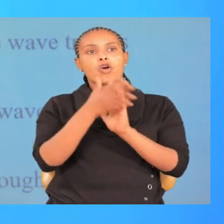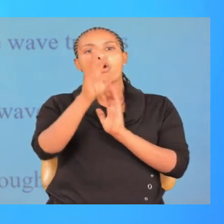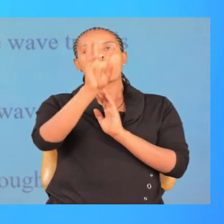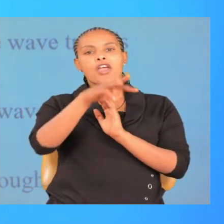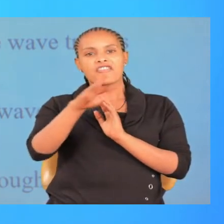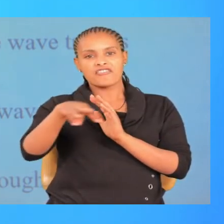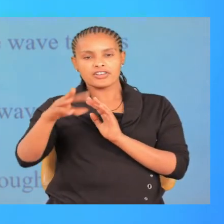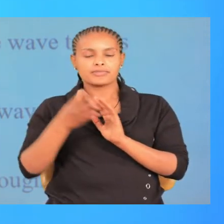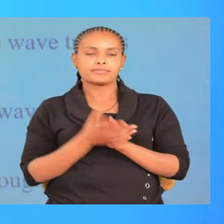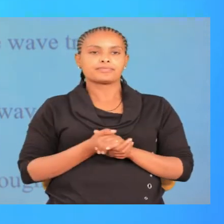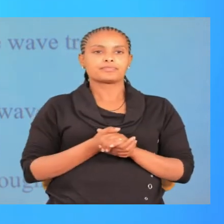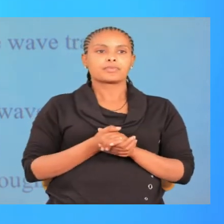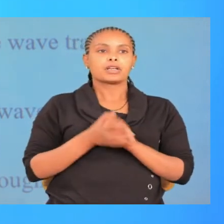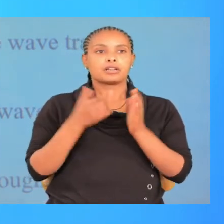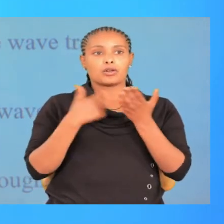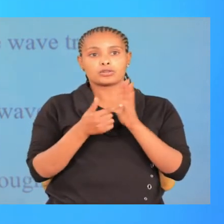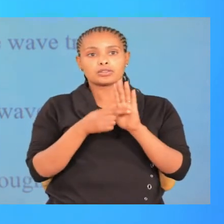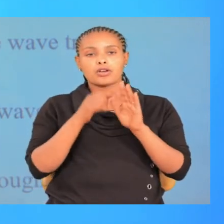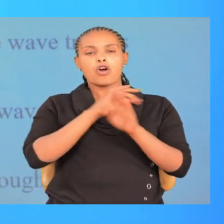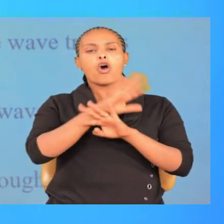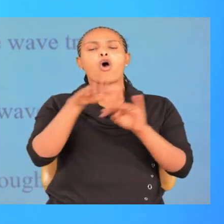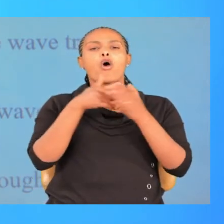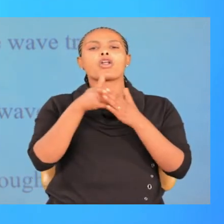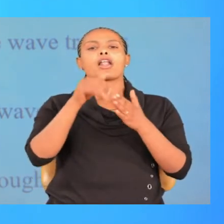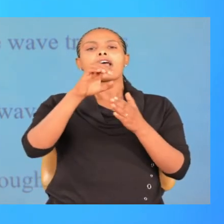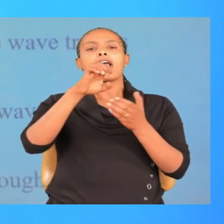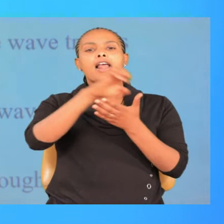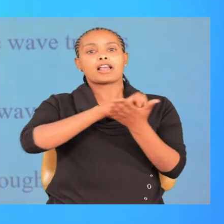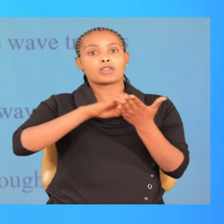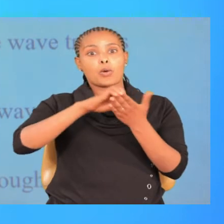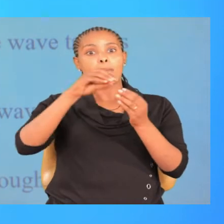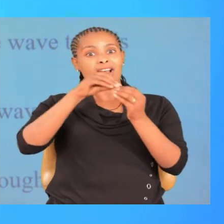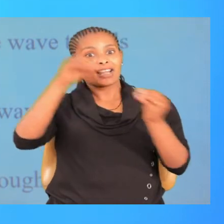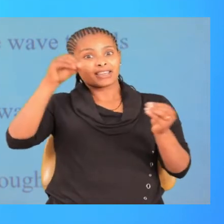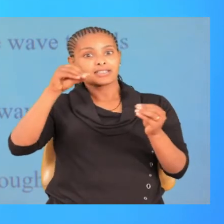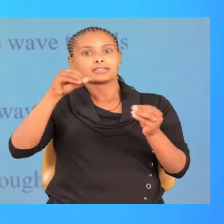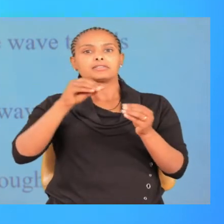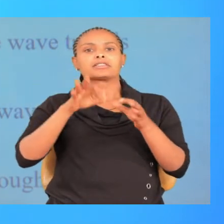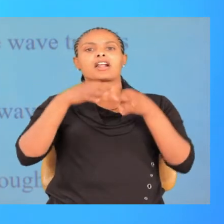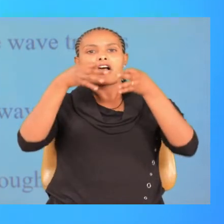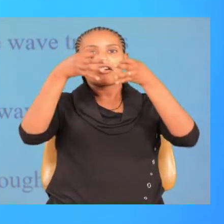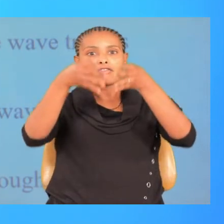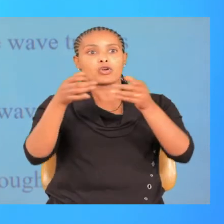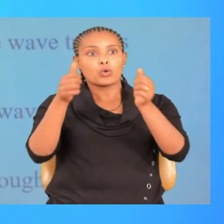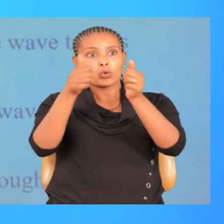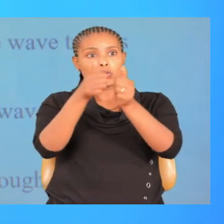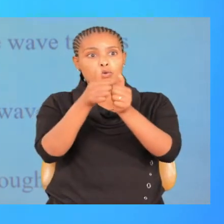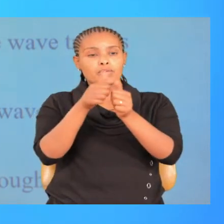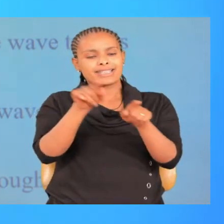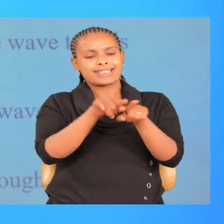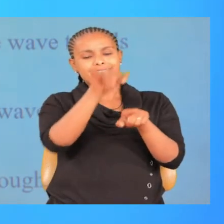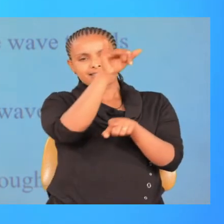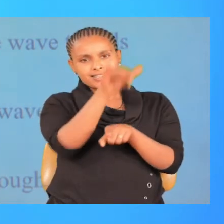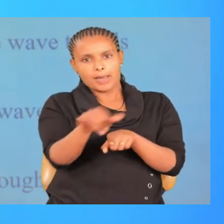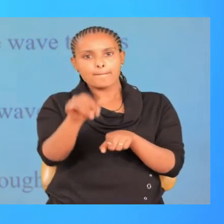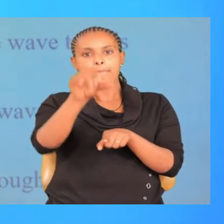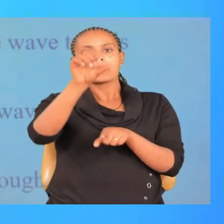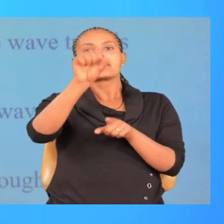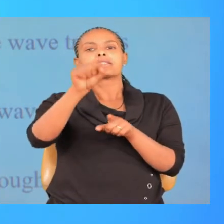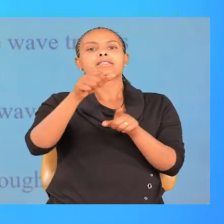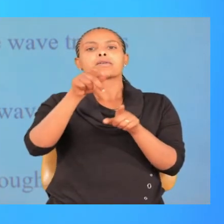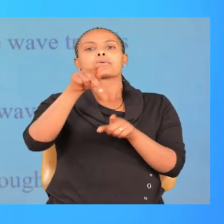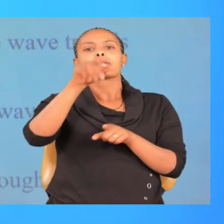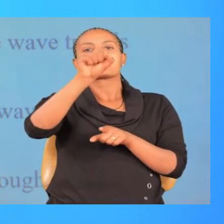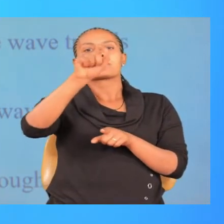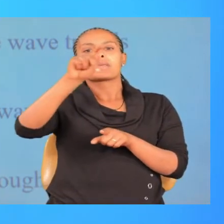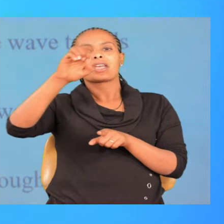wave. Note that all electromagnetic radiations travel with the same speed